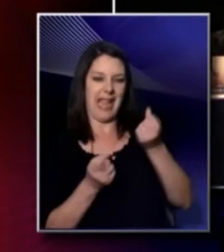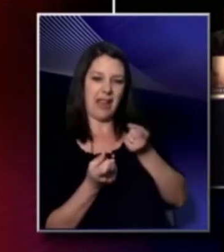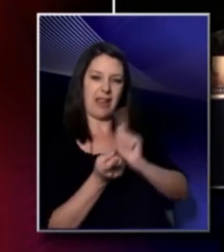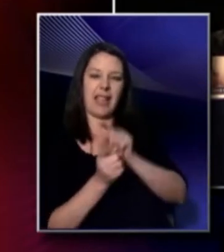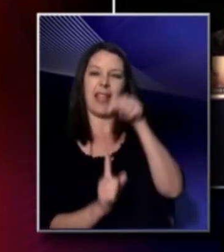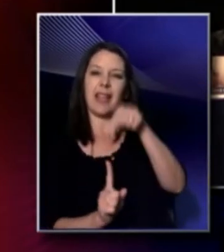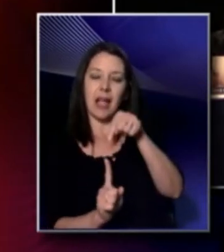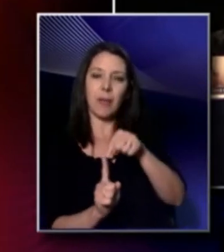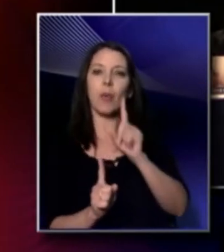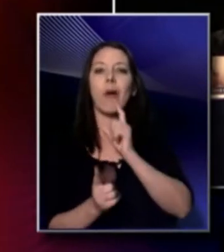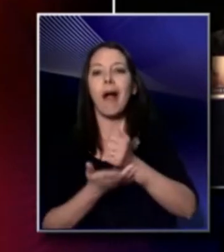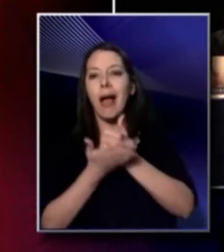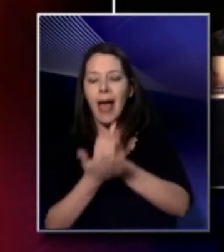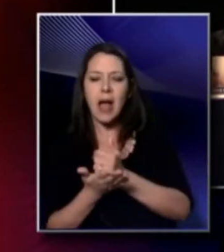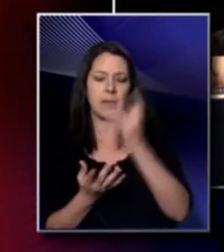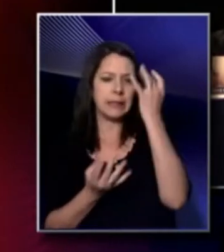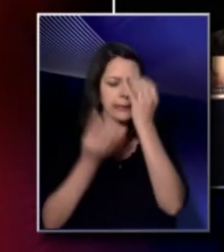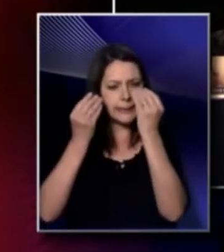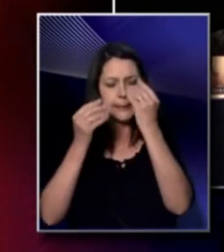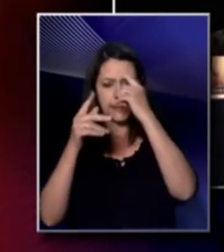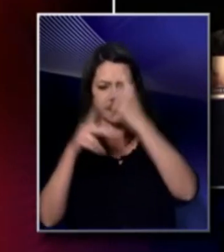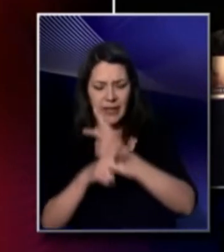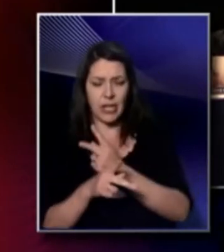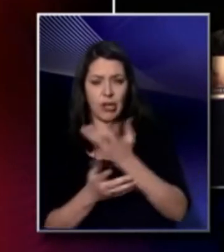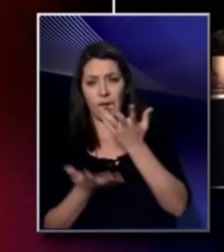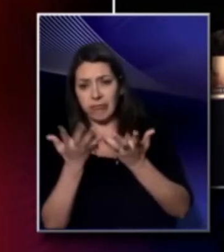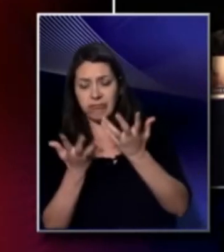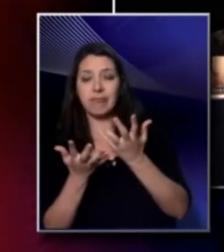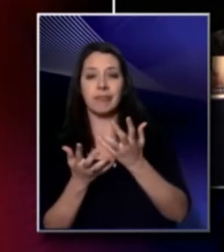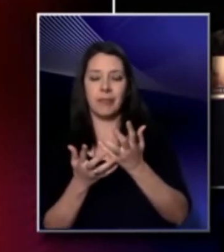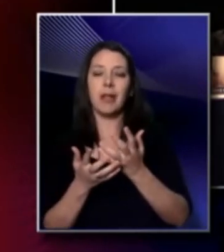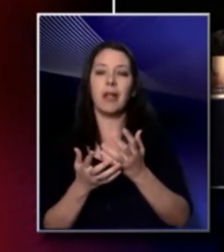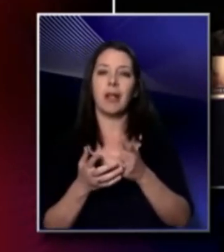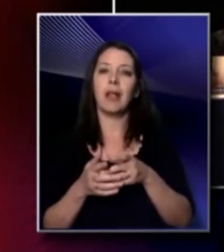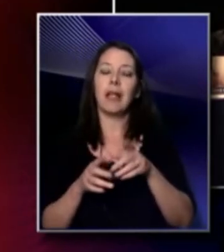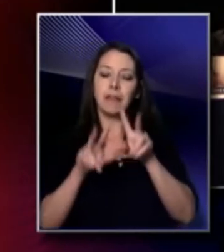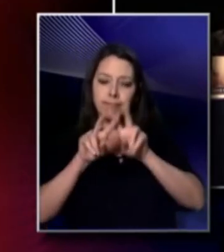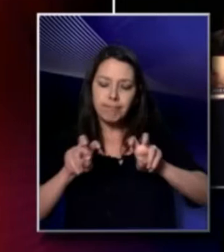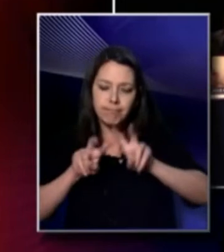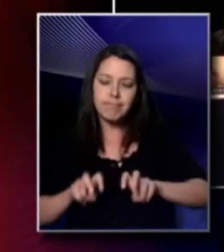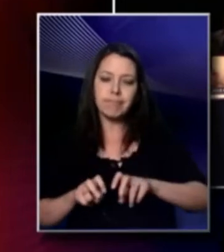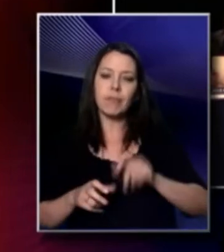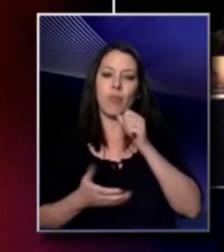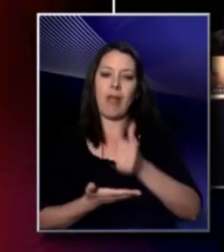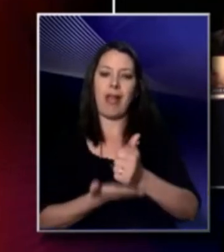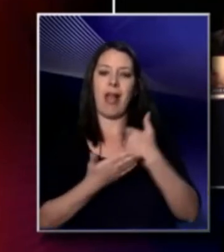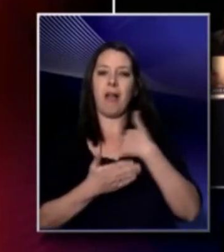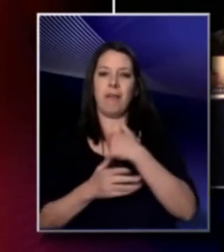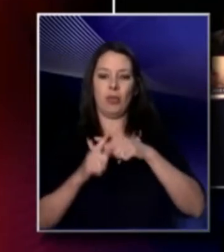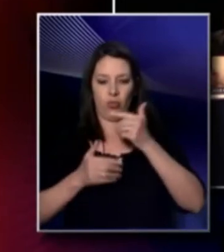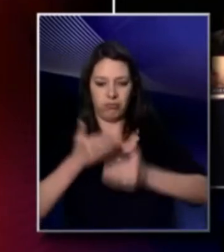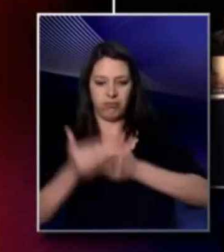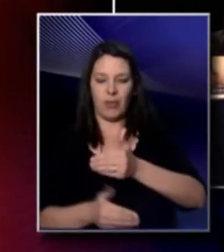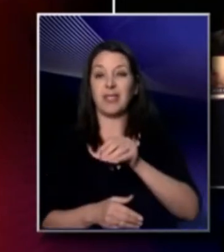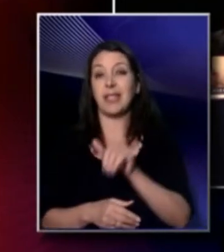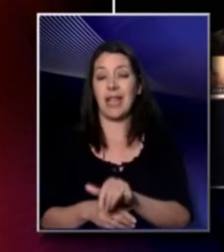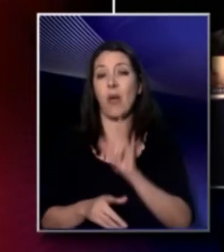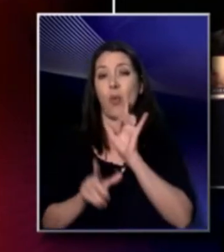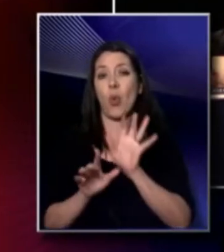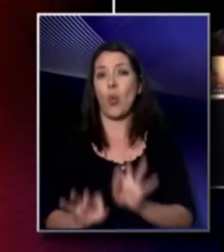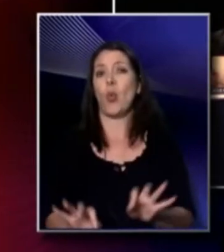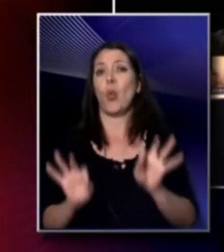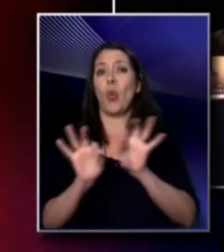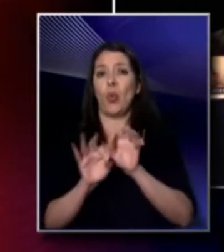in or assess it and maybe even have some insight into our processes, that would be of a worthwhile